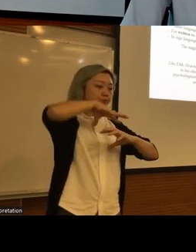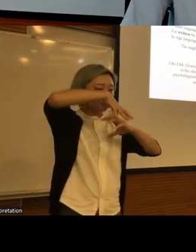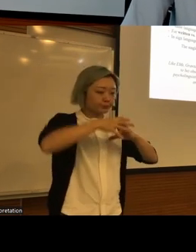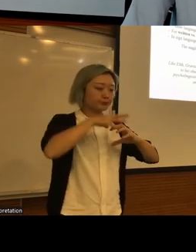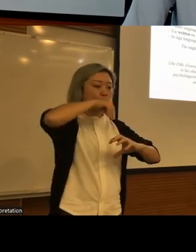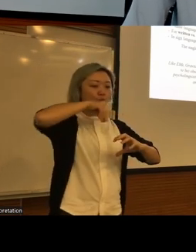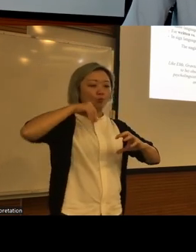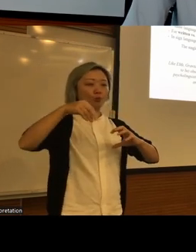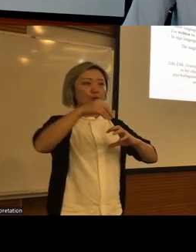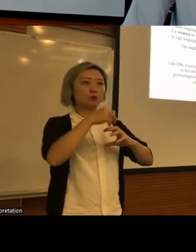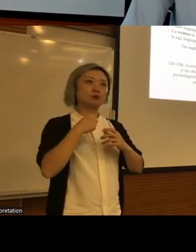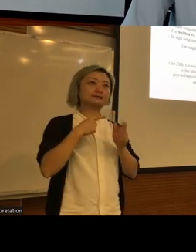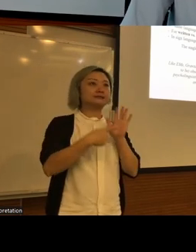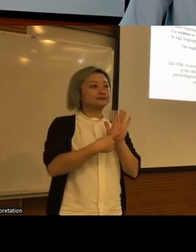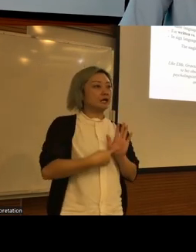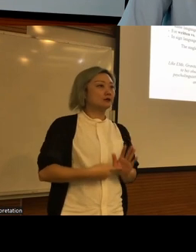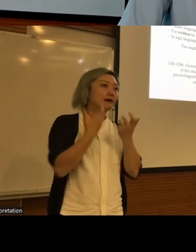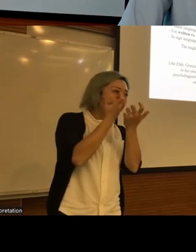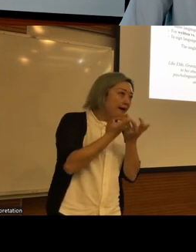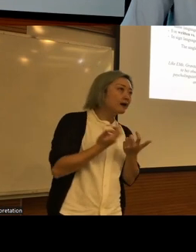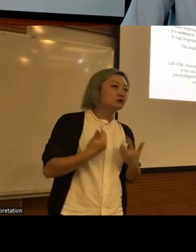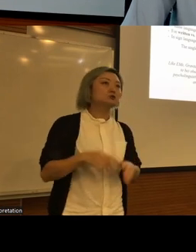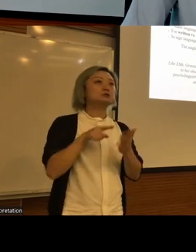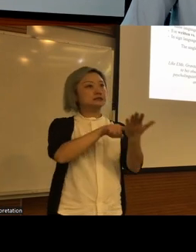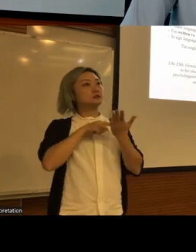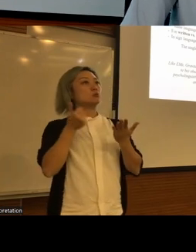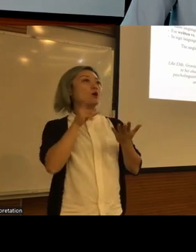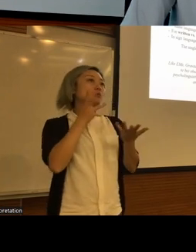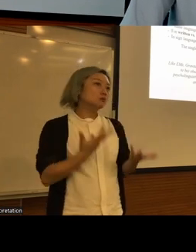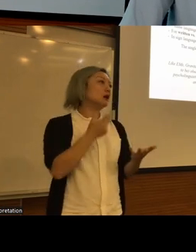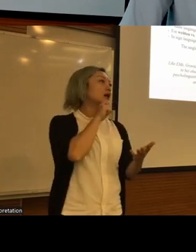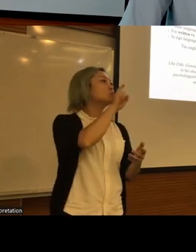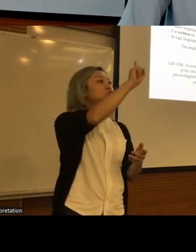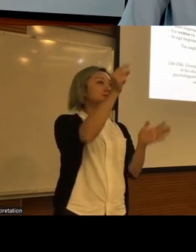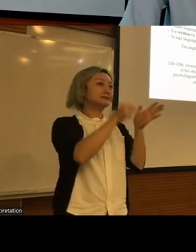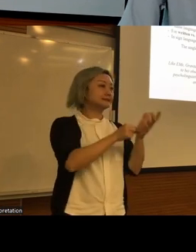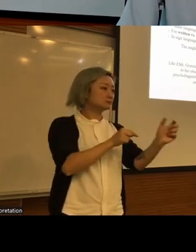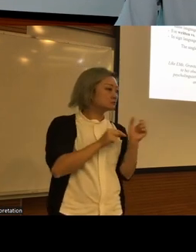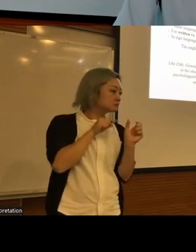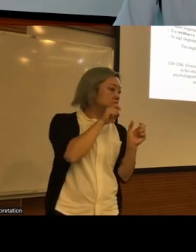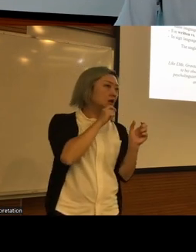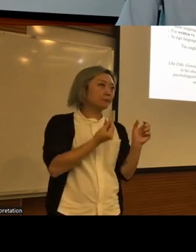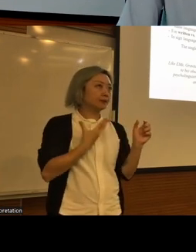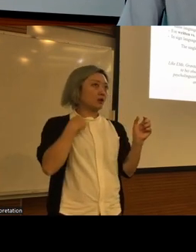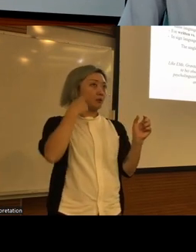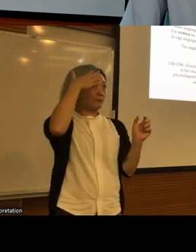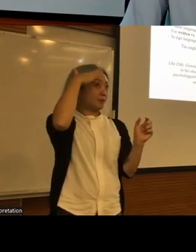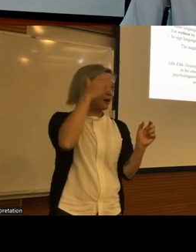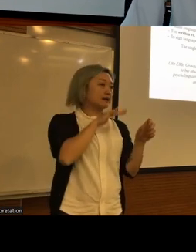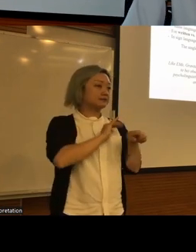when a certain word is triggered, when understanding is triggered, and then